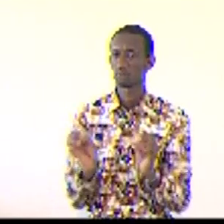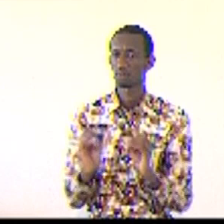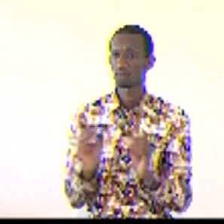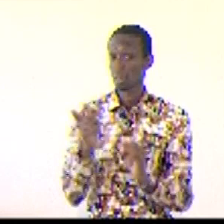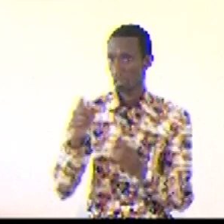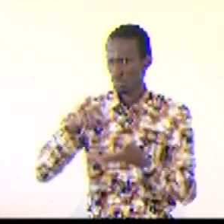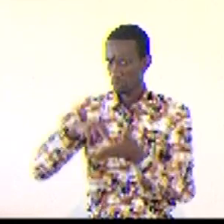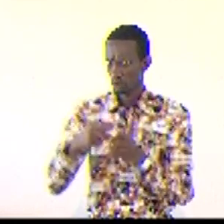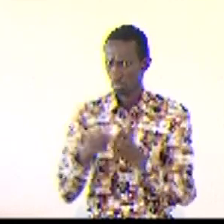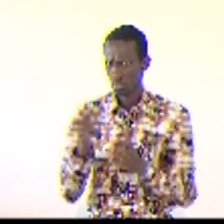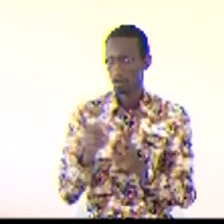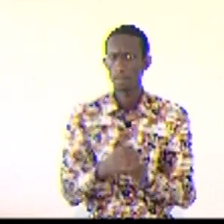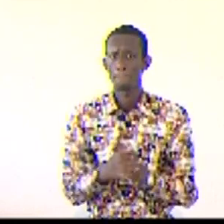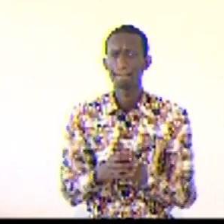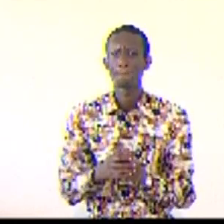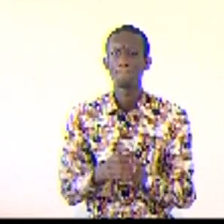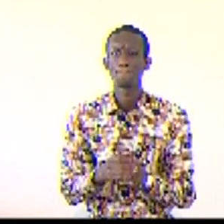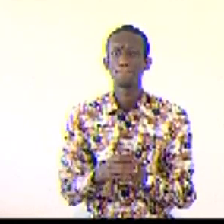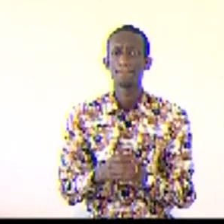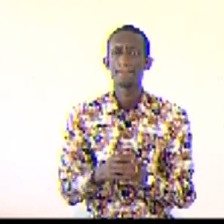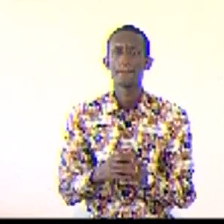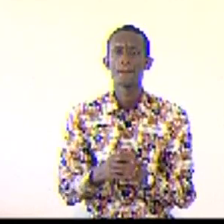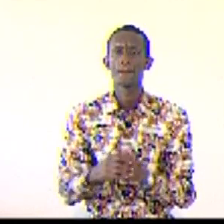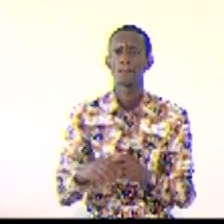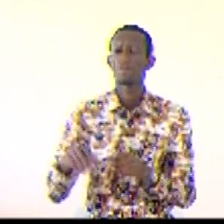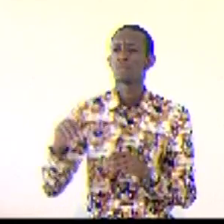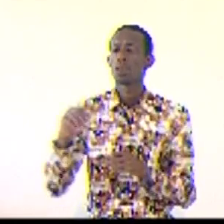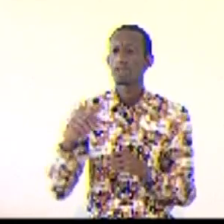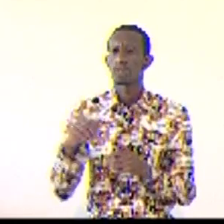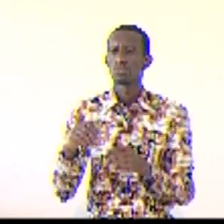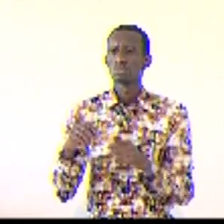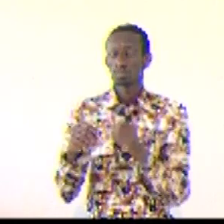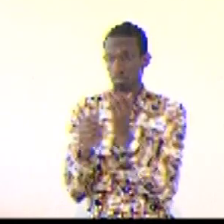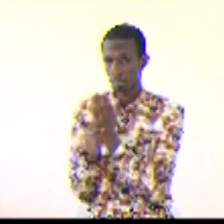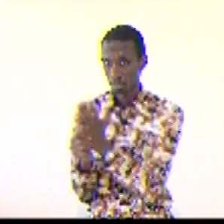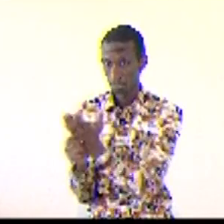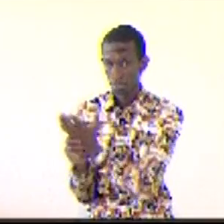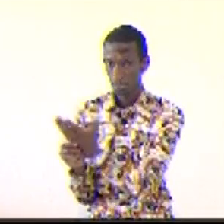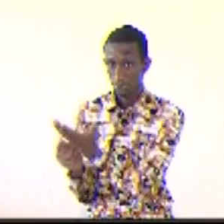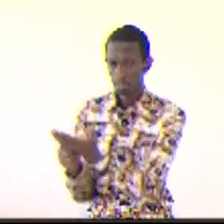flour catches fire and burns when sprinkled into a frame.